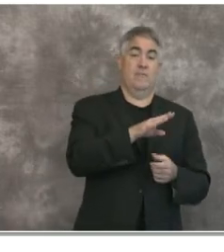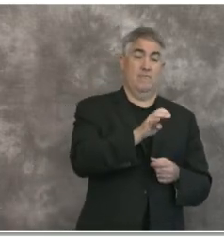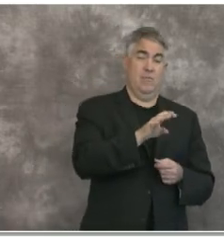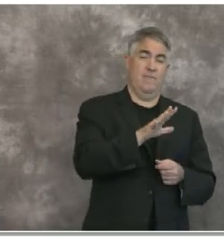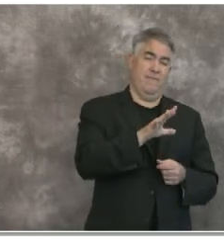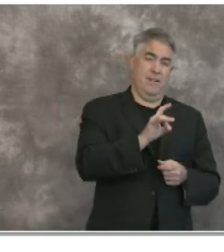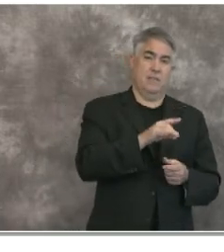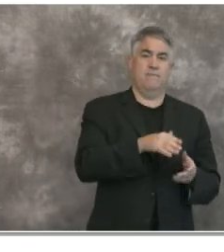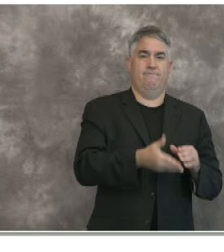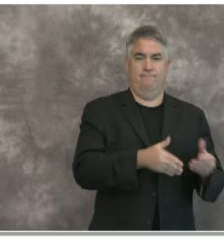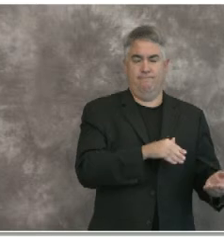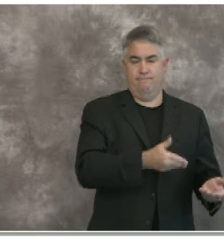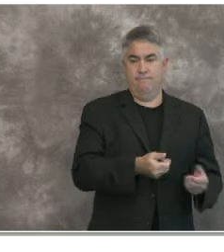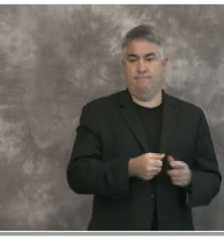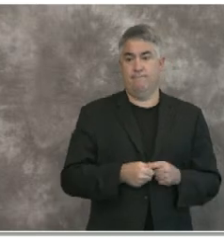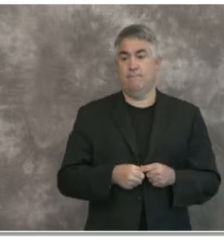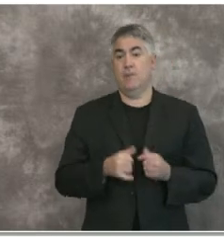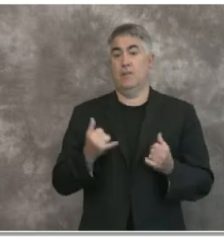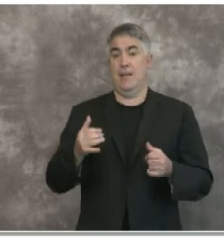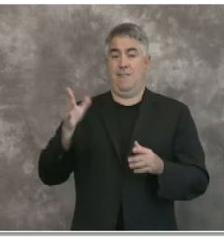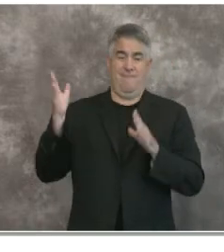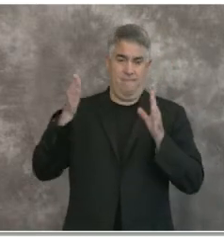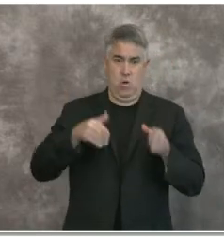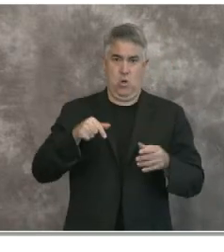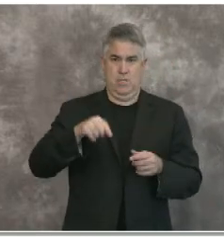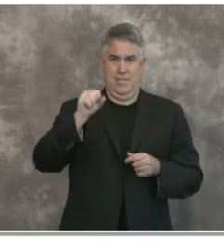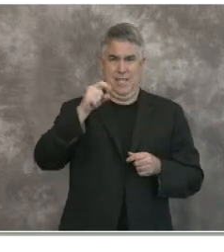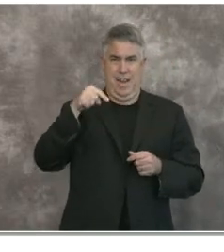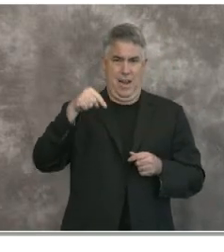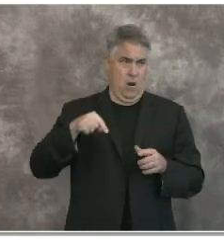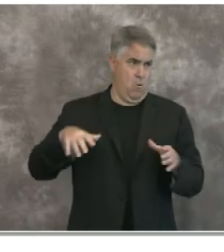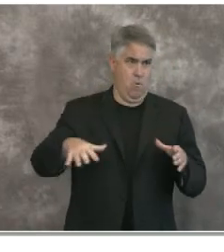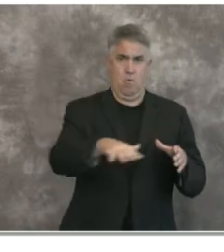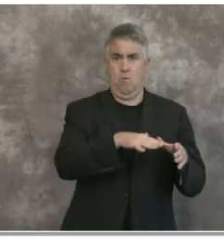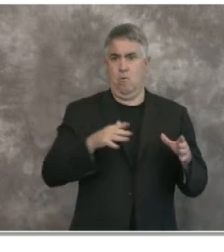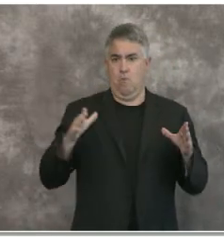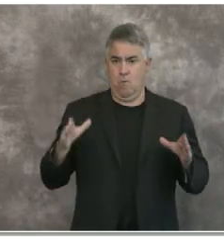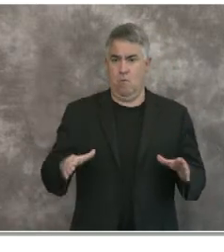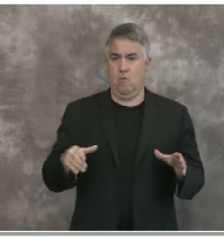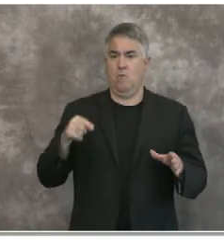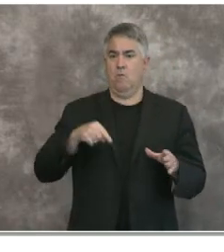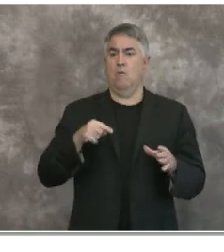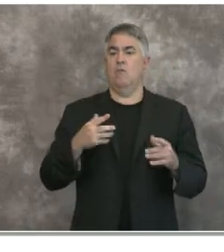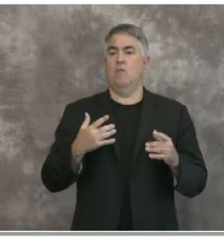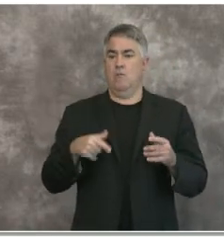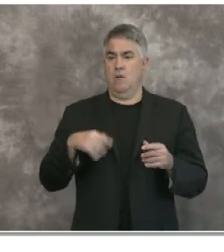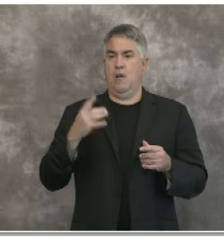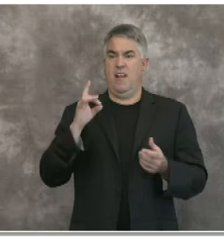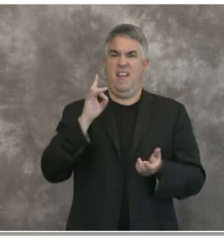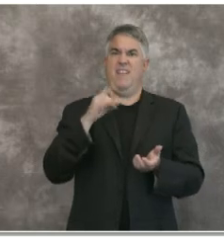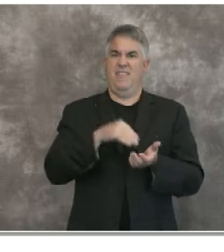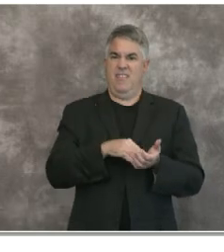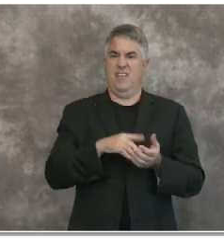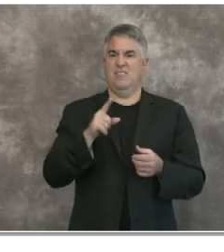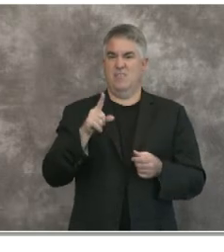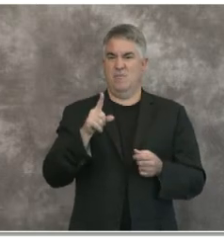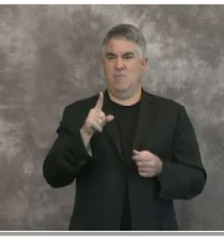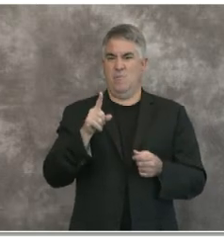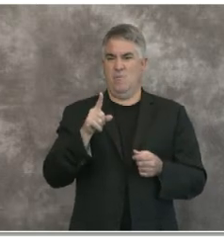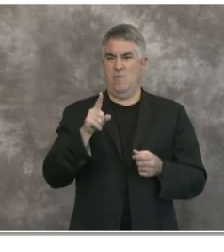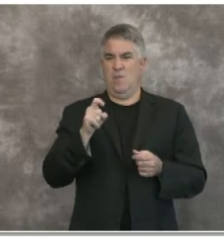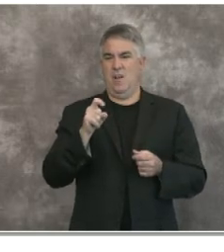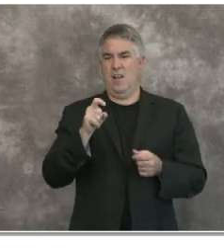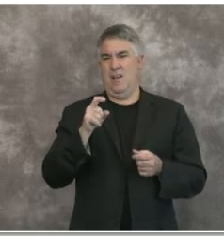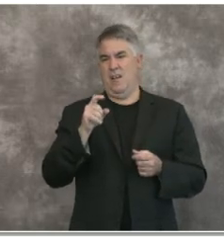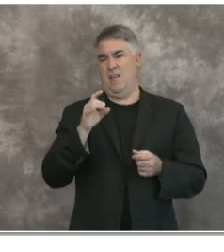4,458 deaths. And today, the County of San Diego has reached another milestone with over